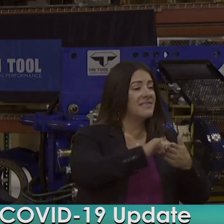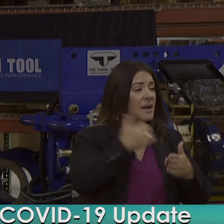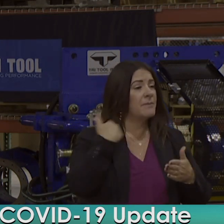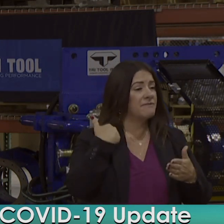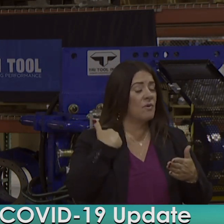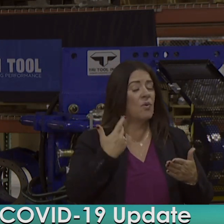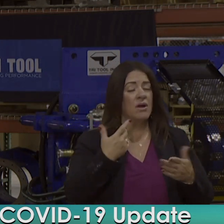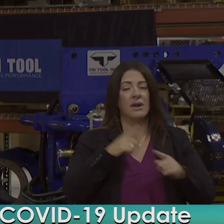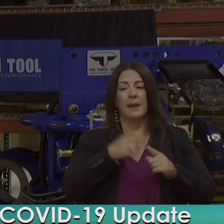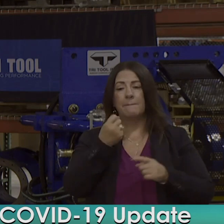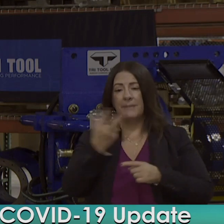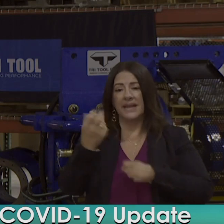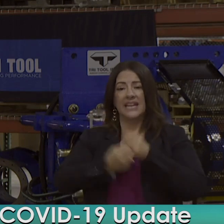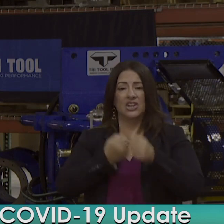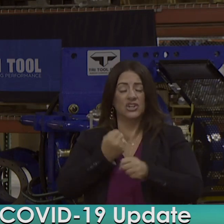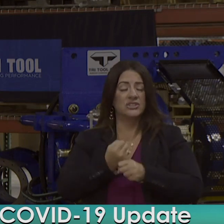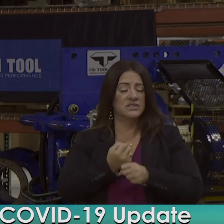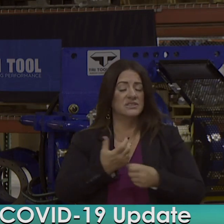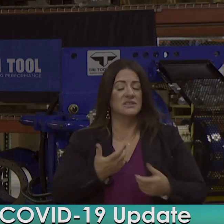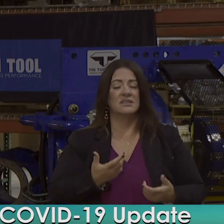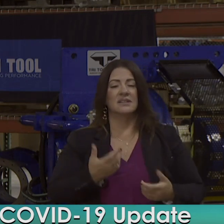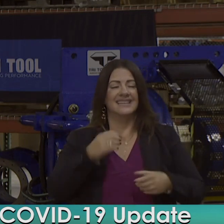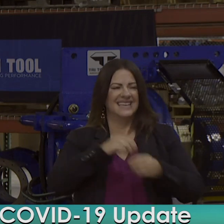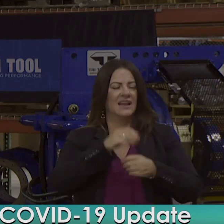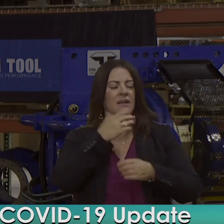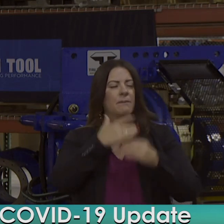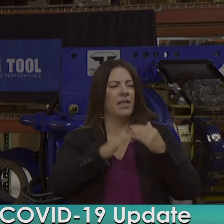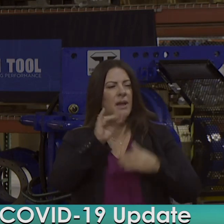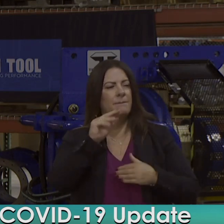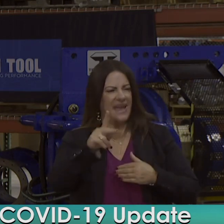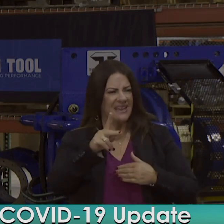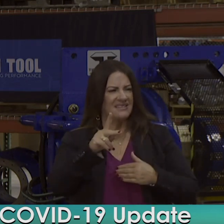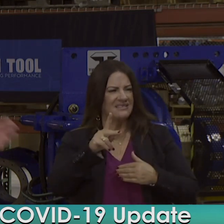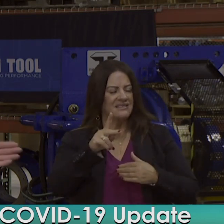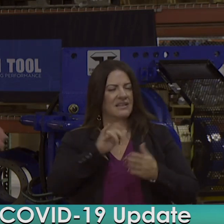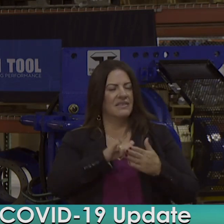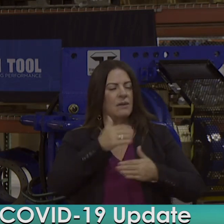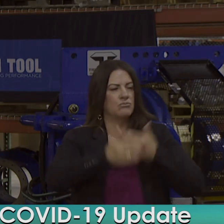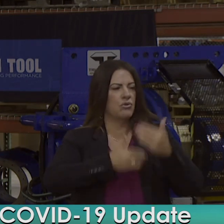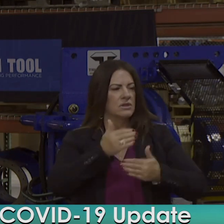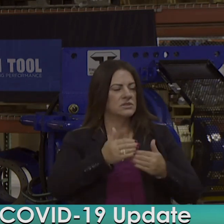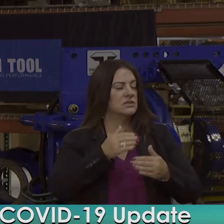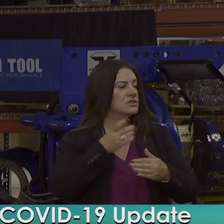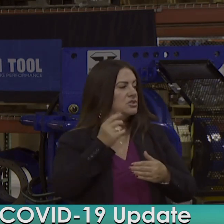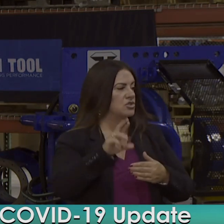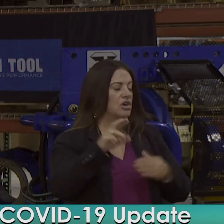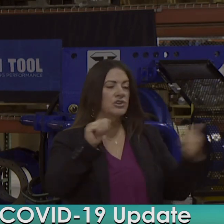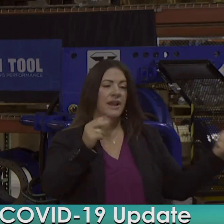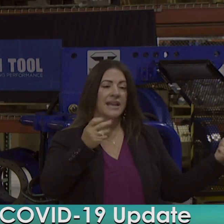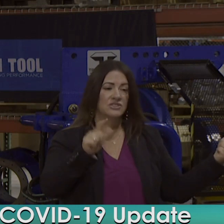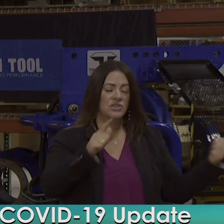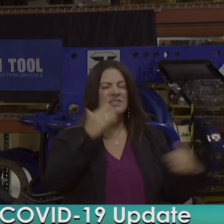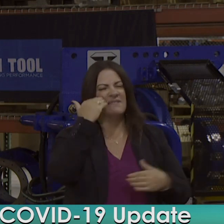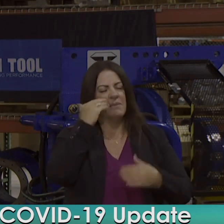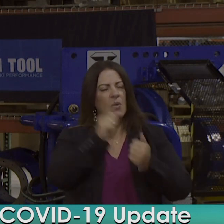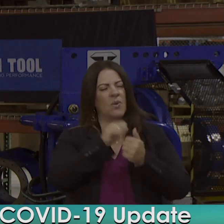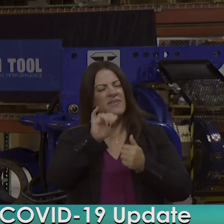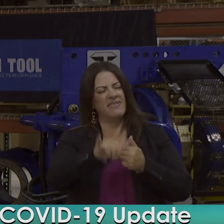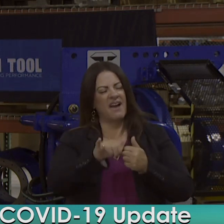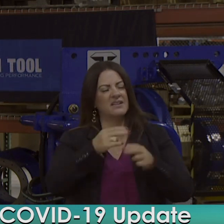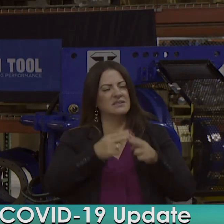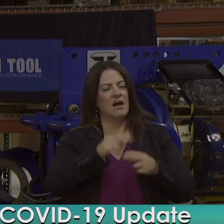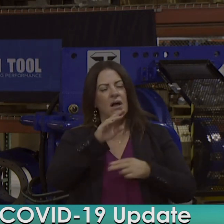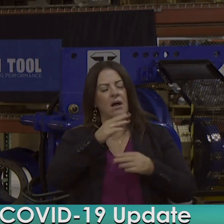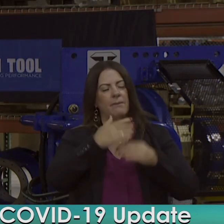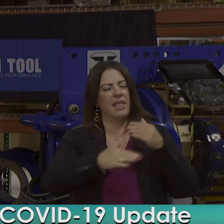for many, many years in our blood banks, and it's a protocol and process that Dr. Angel and her team are familiar with and